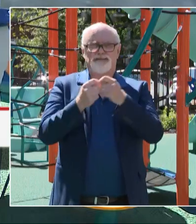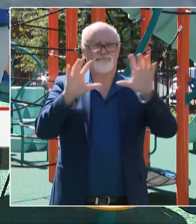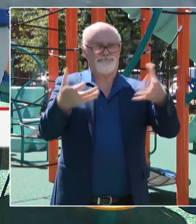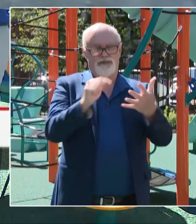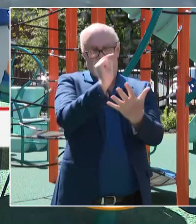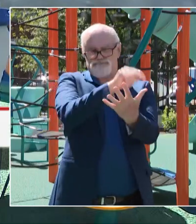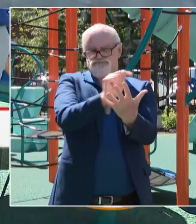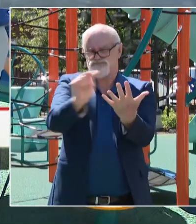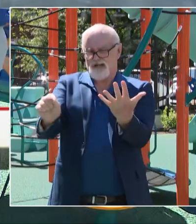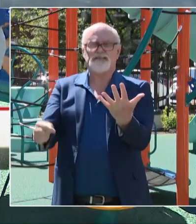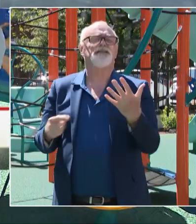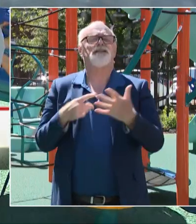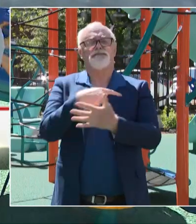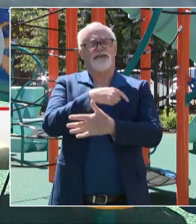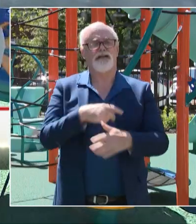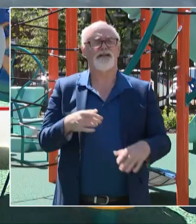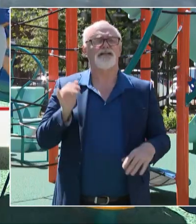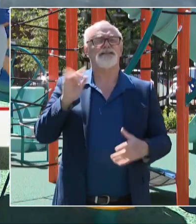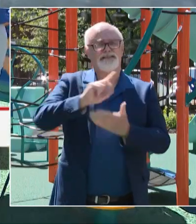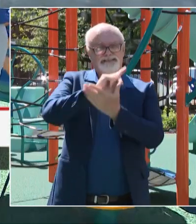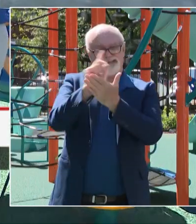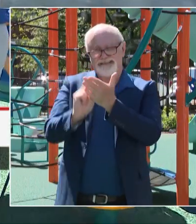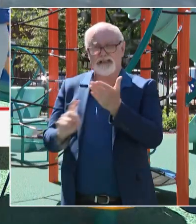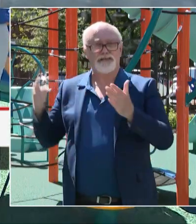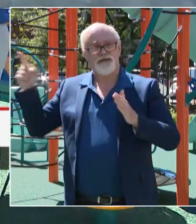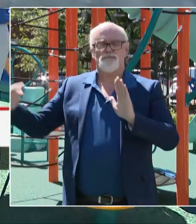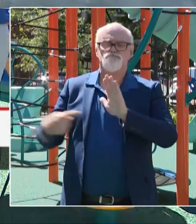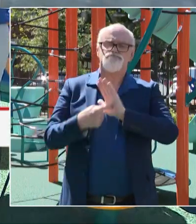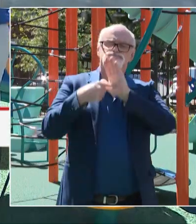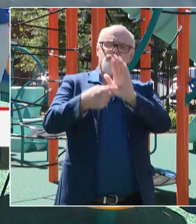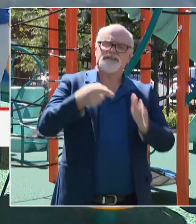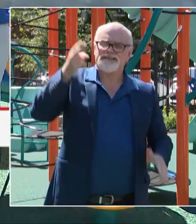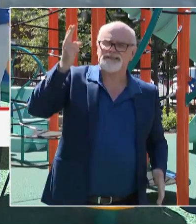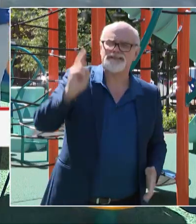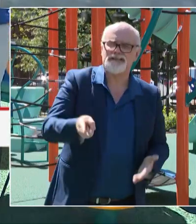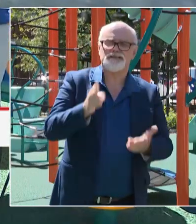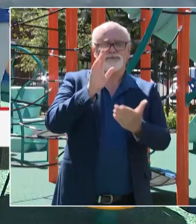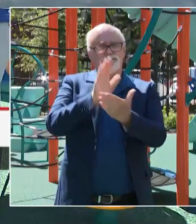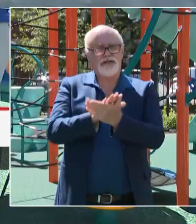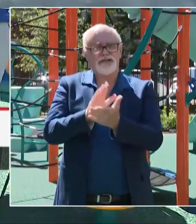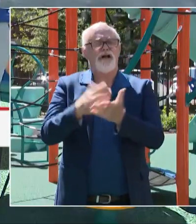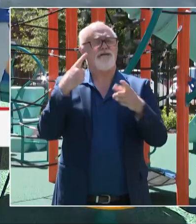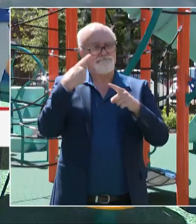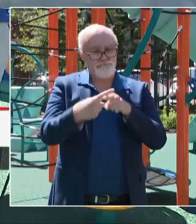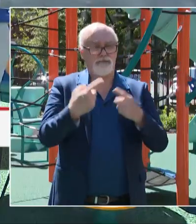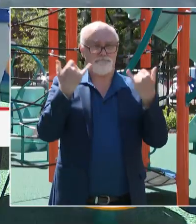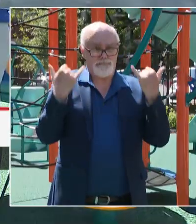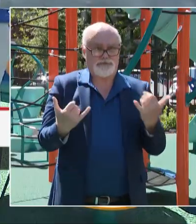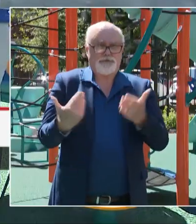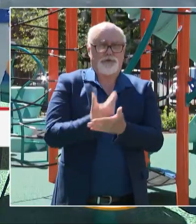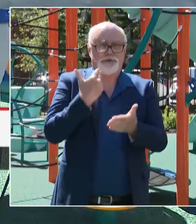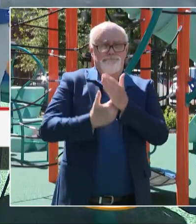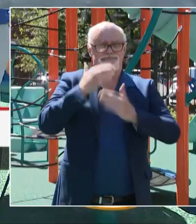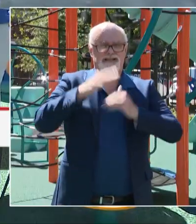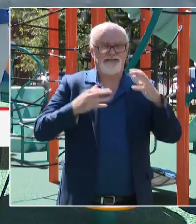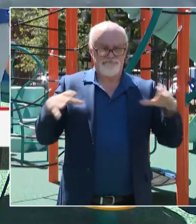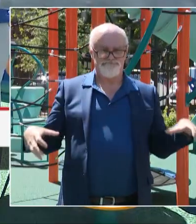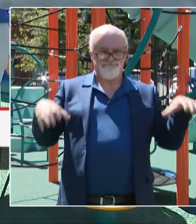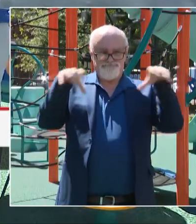and legacy of this school. So we want to thank our design team, Studio MB. Please raise your hands to be recognized.